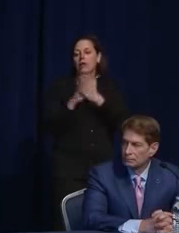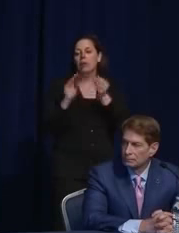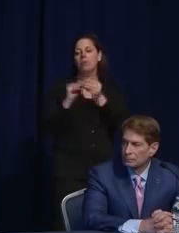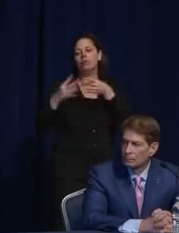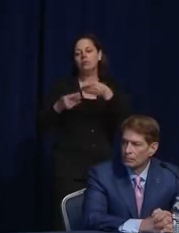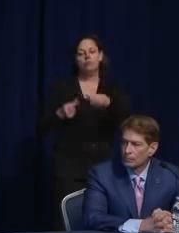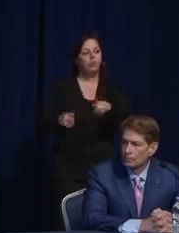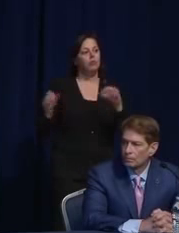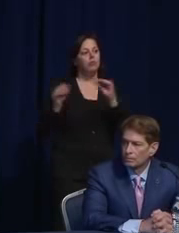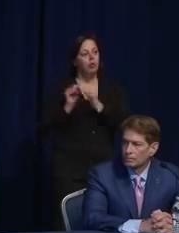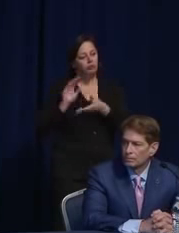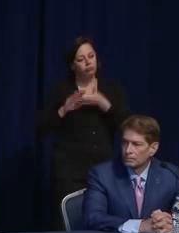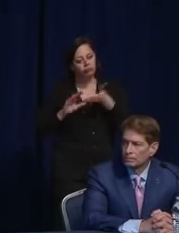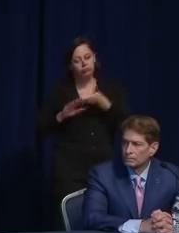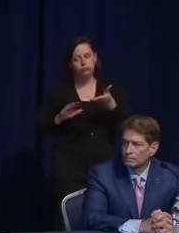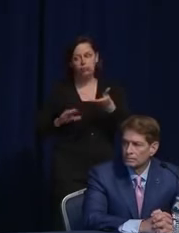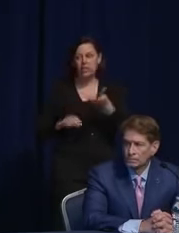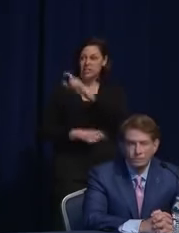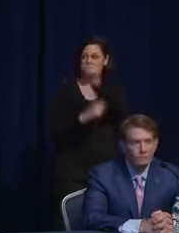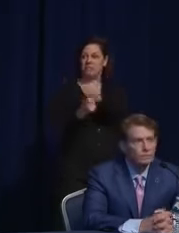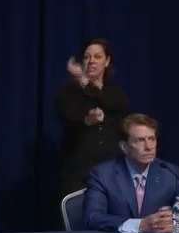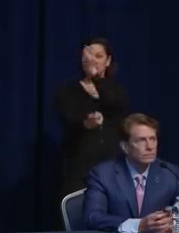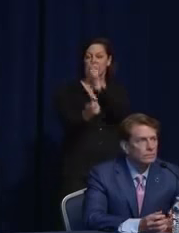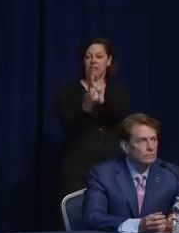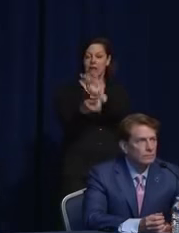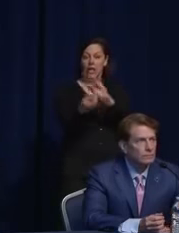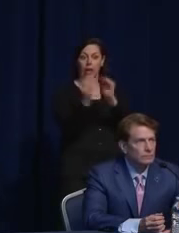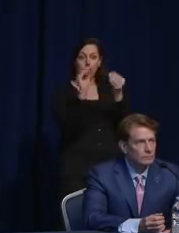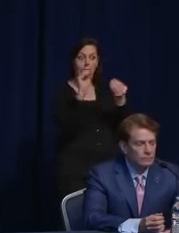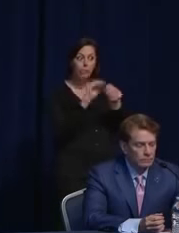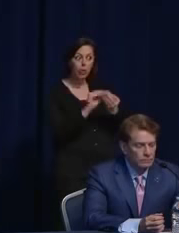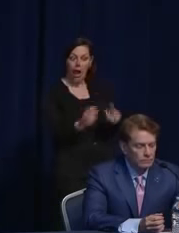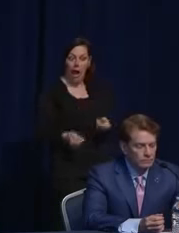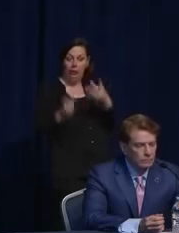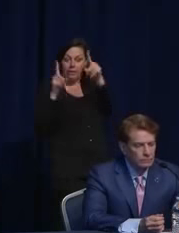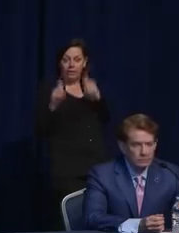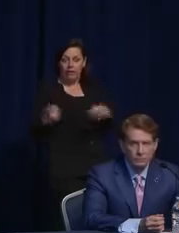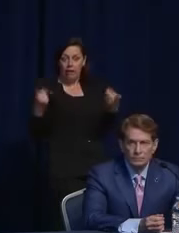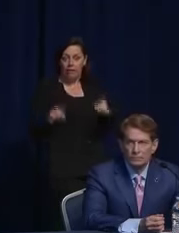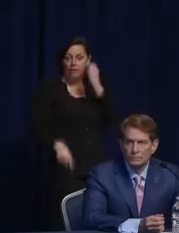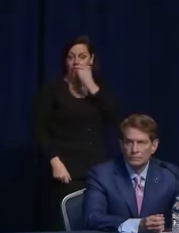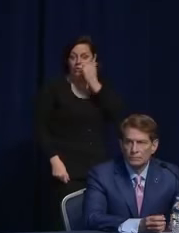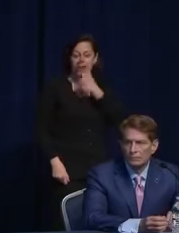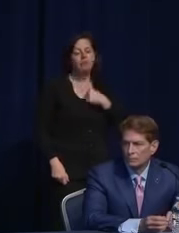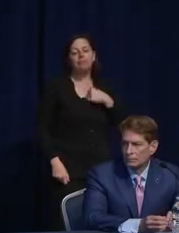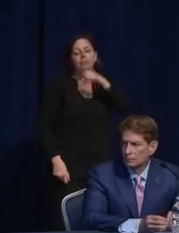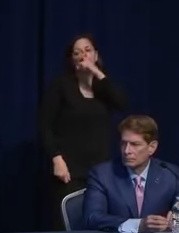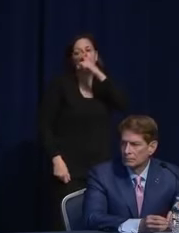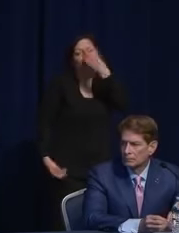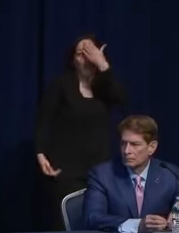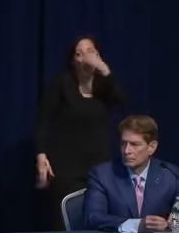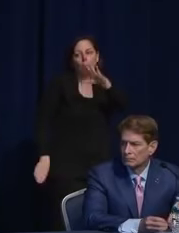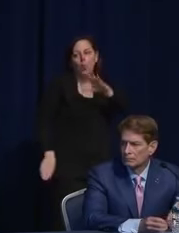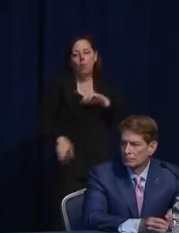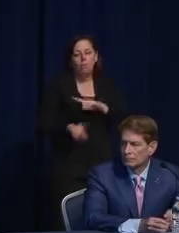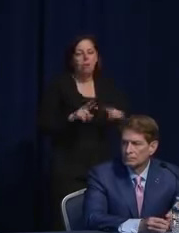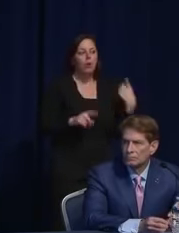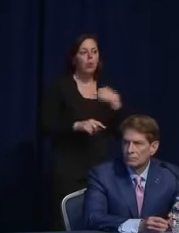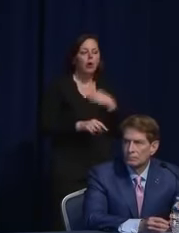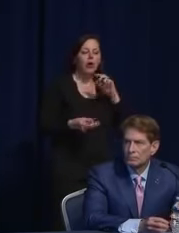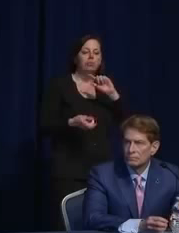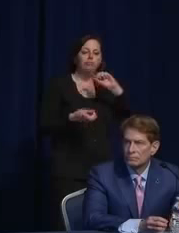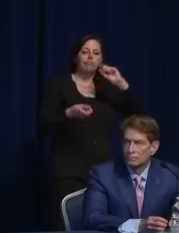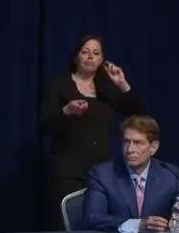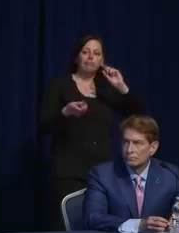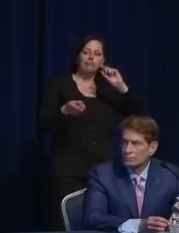we're looking, I wouldn't marry myself to a specific step or a specific number, but we are constantly reconsidering. And let me repeat, I said